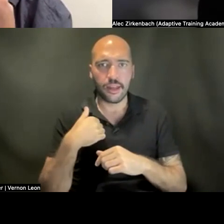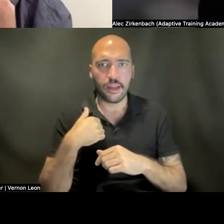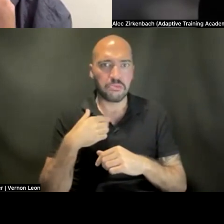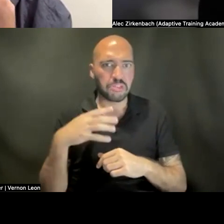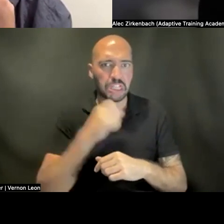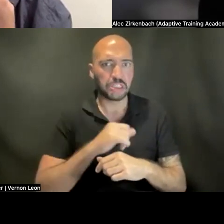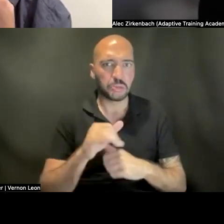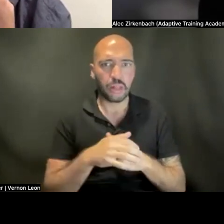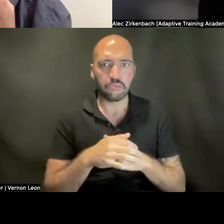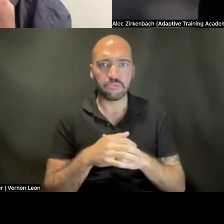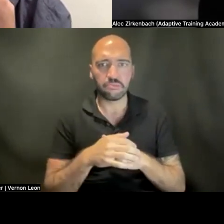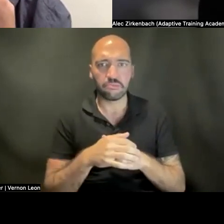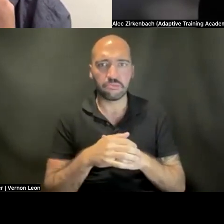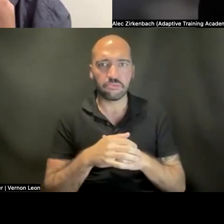know.